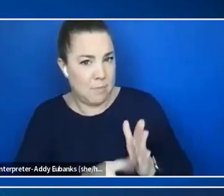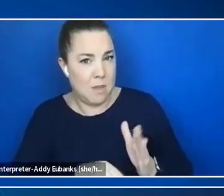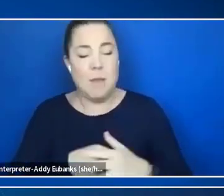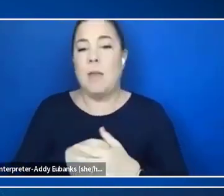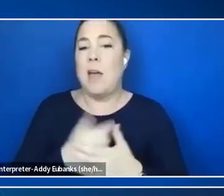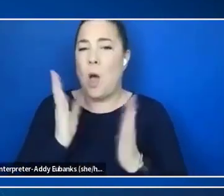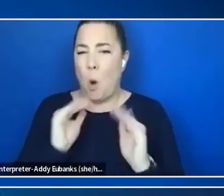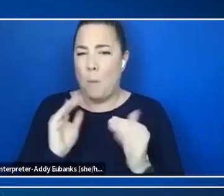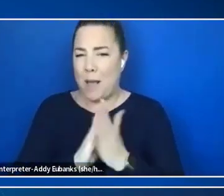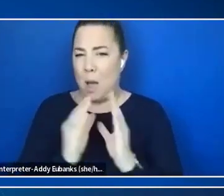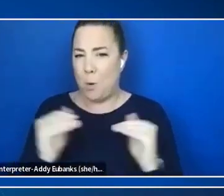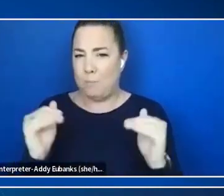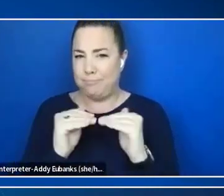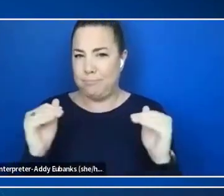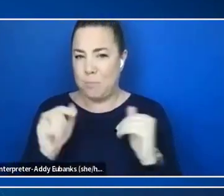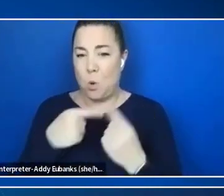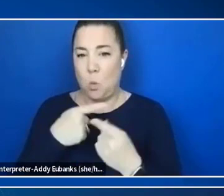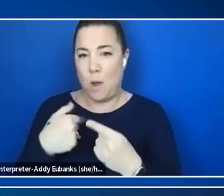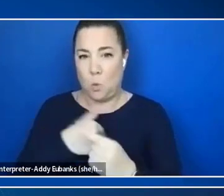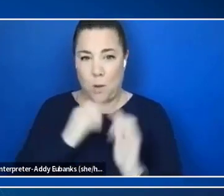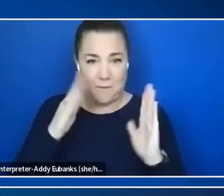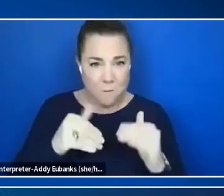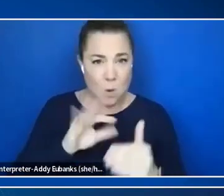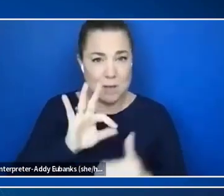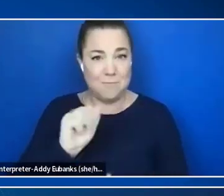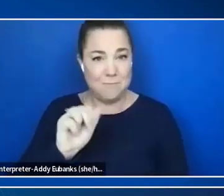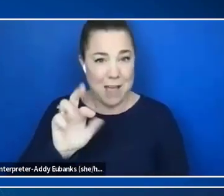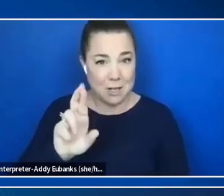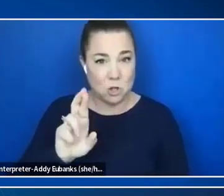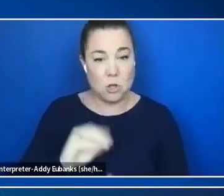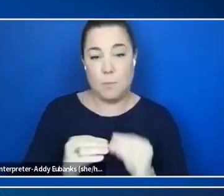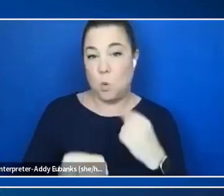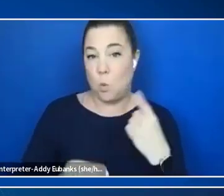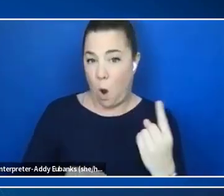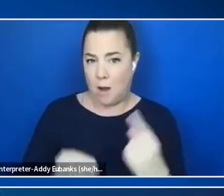the focus is on factor 1 and factor 2. And